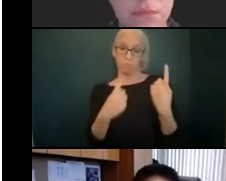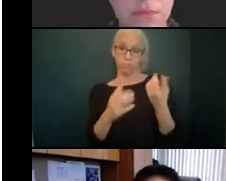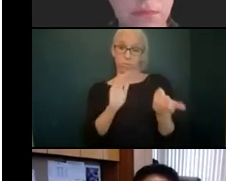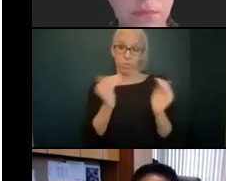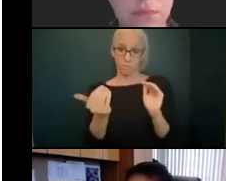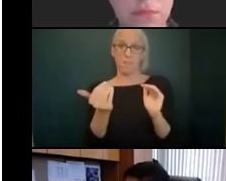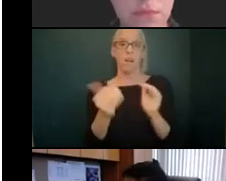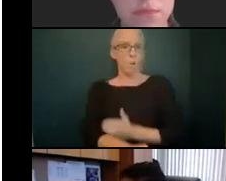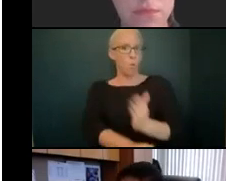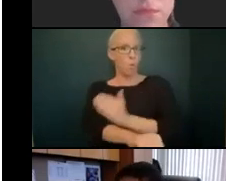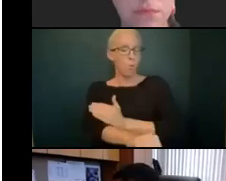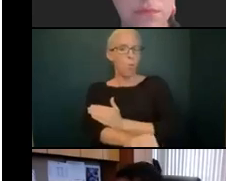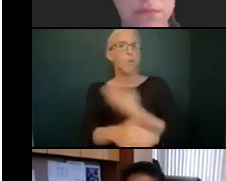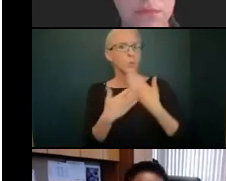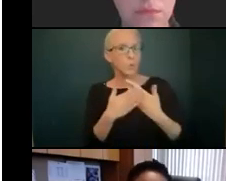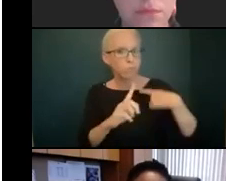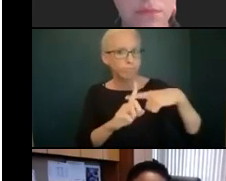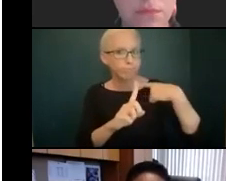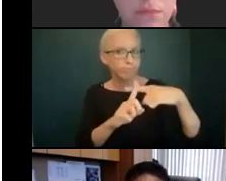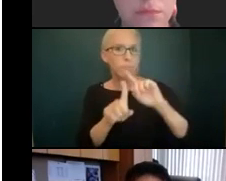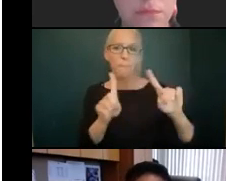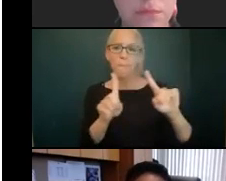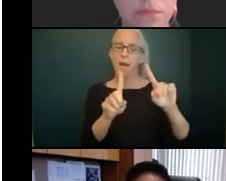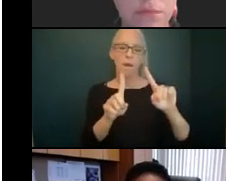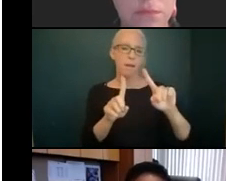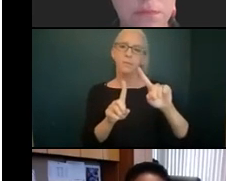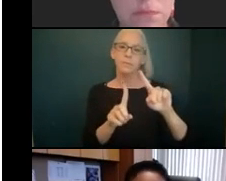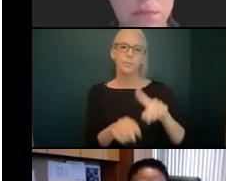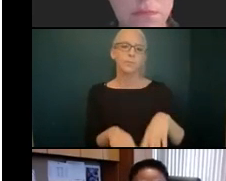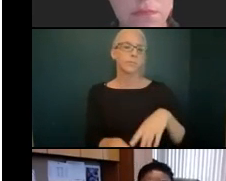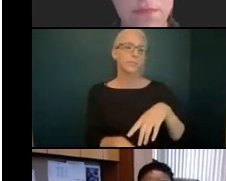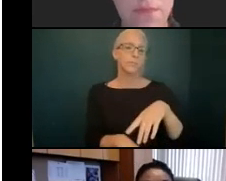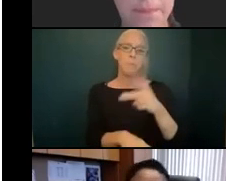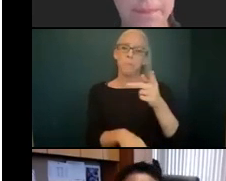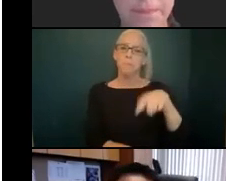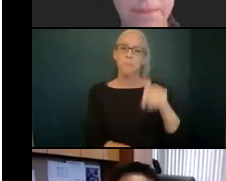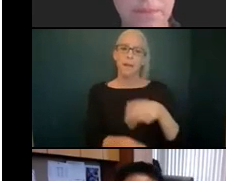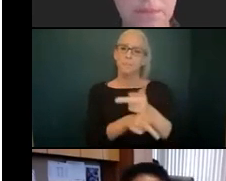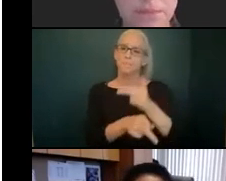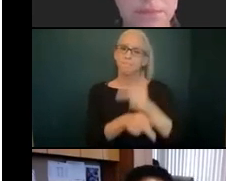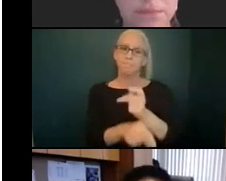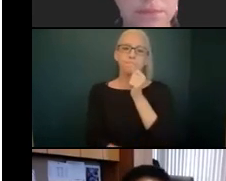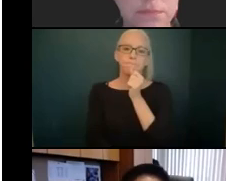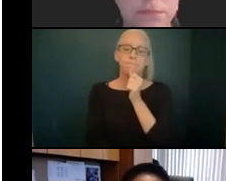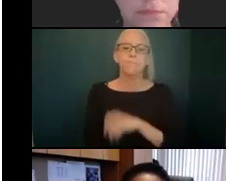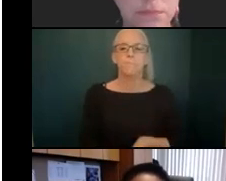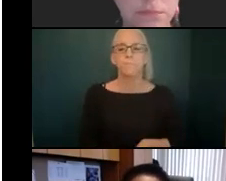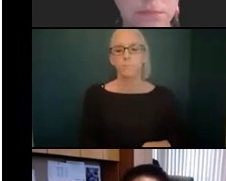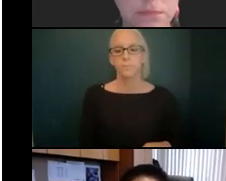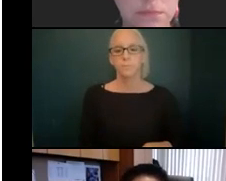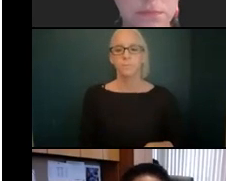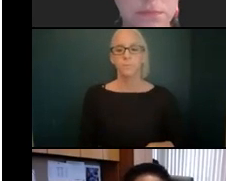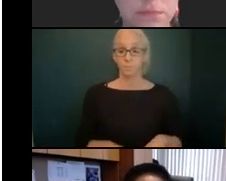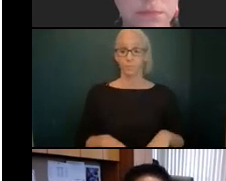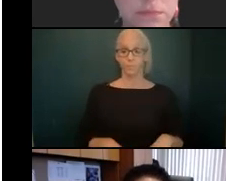That's really good news. But again, vigilance is key. And this was an interesting article. People get bored